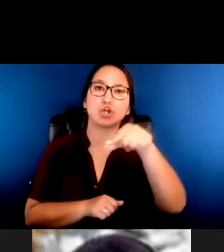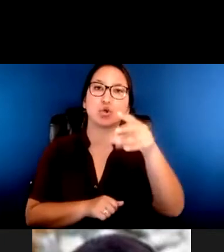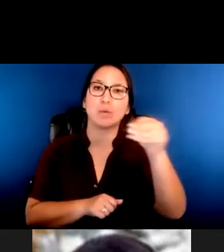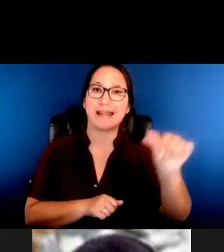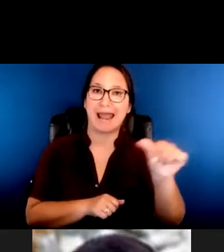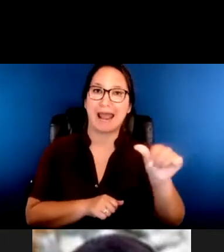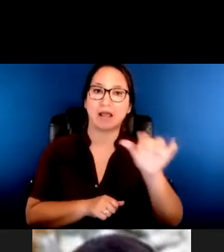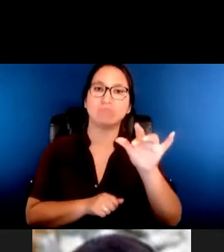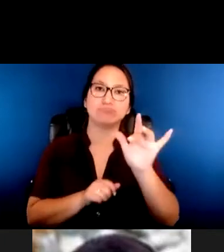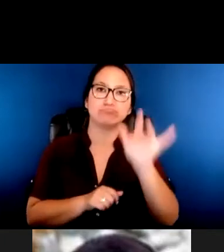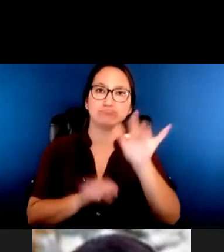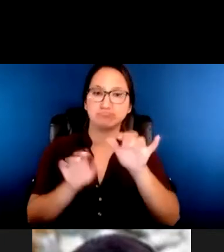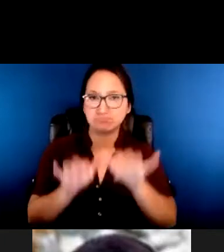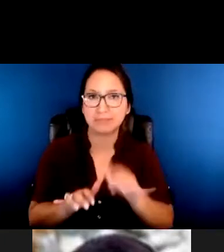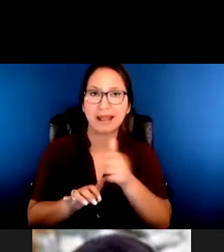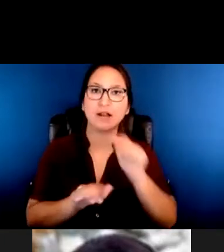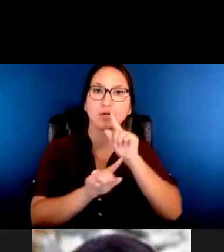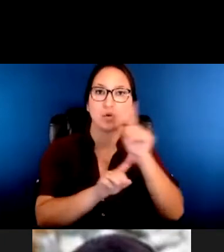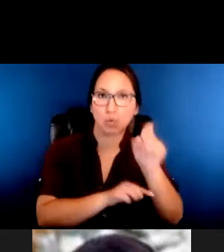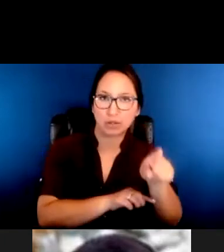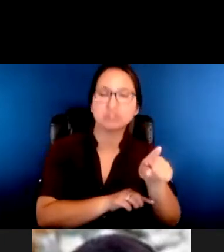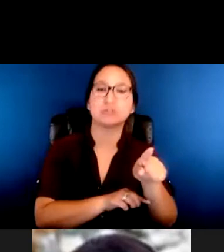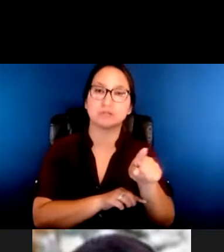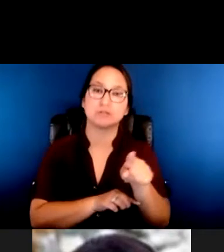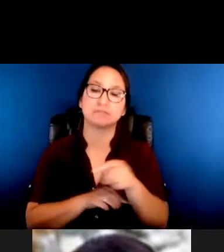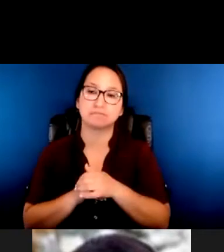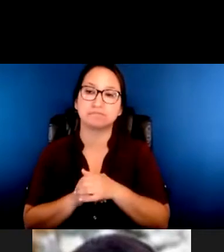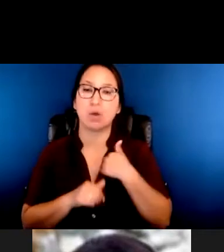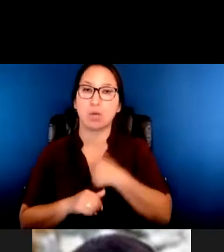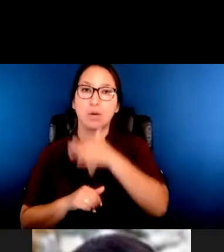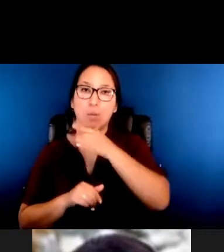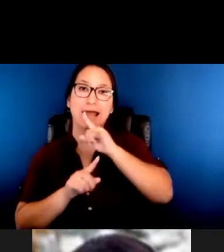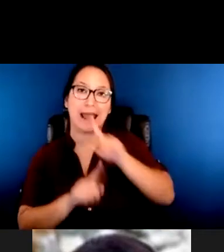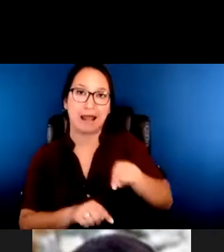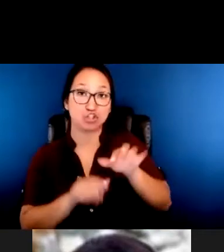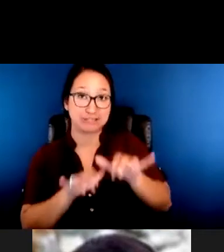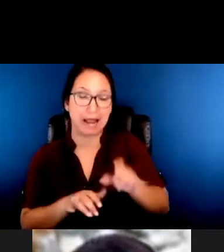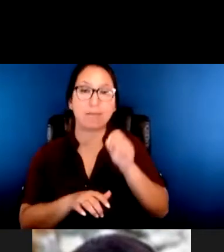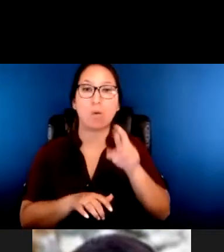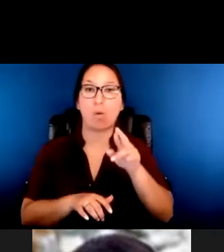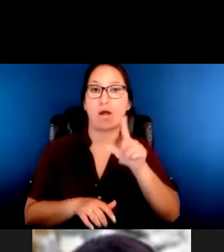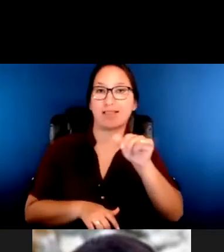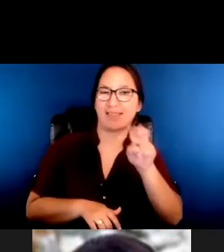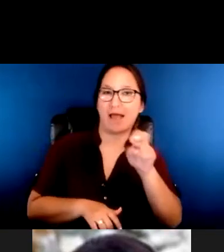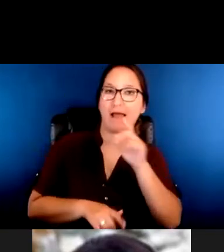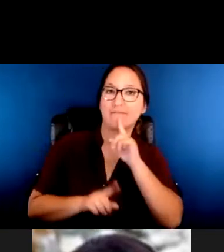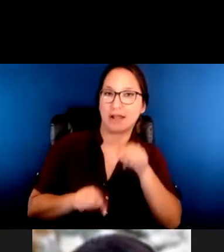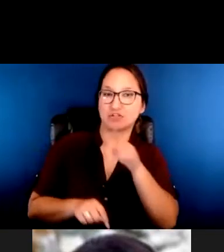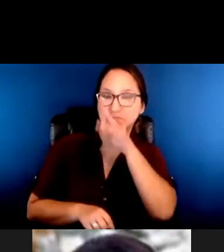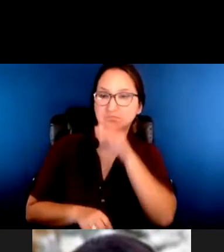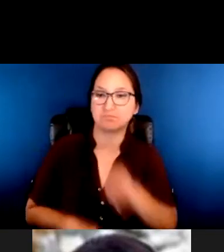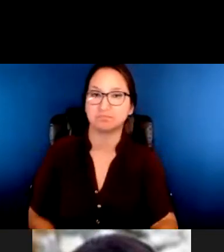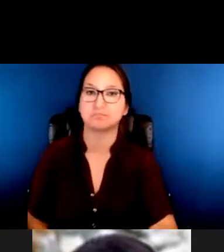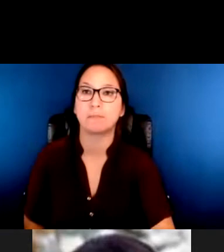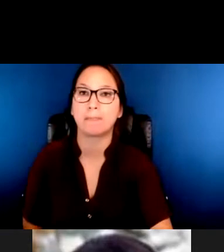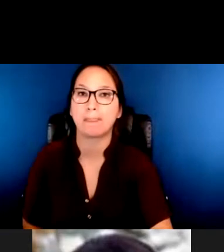live as well as type answers to them too. And if we can't get you answers, then we will try to get them to you at